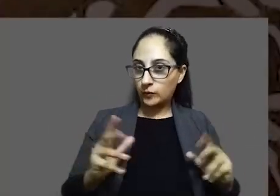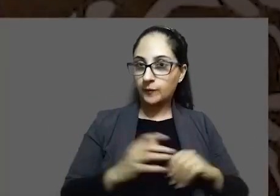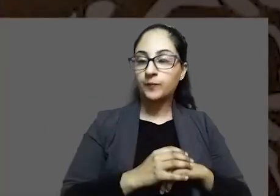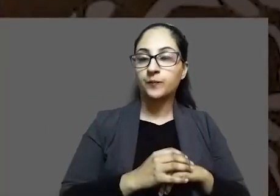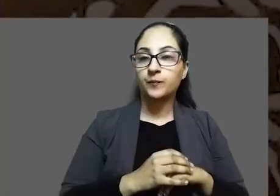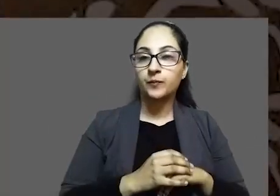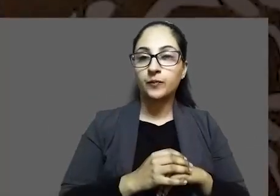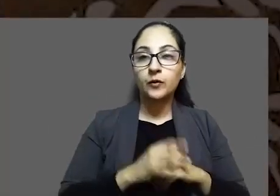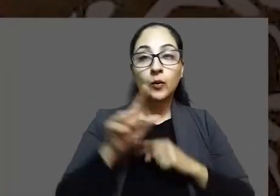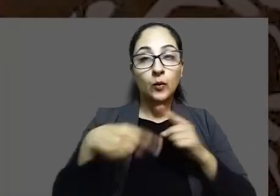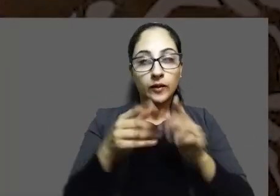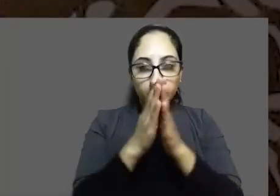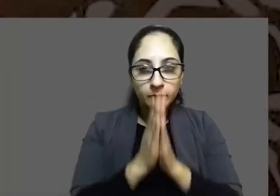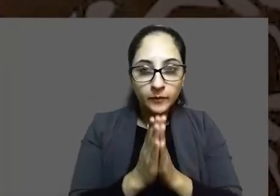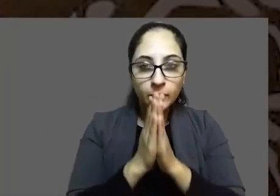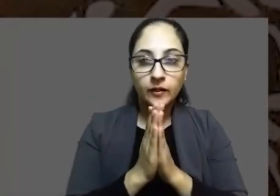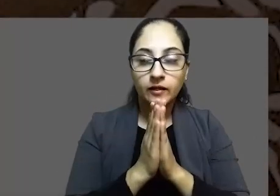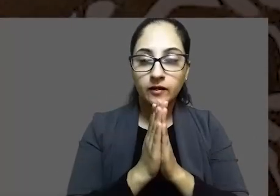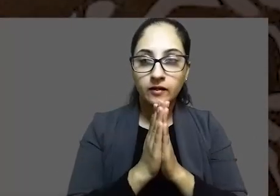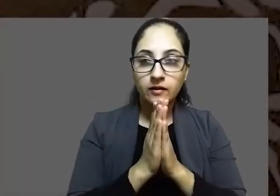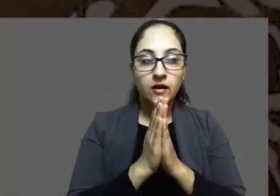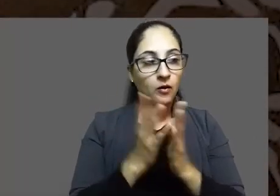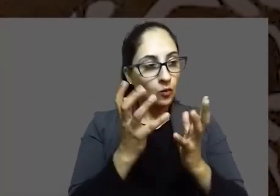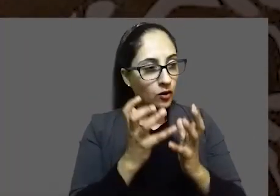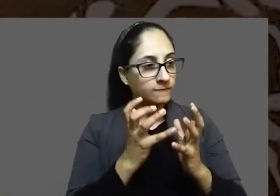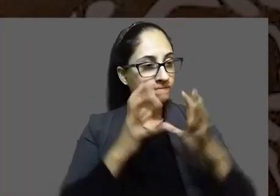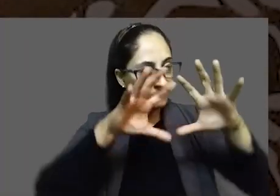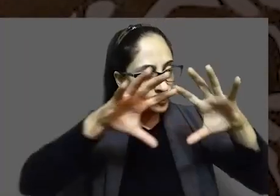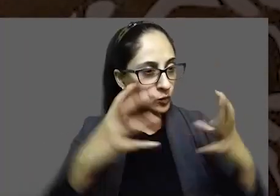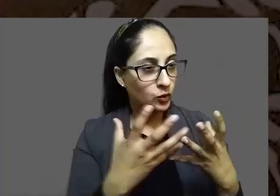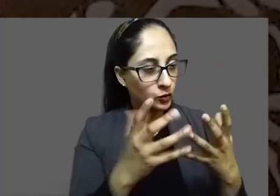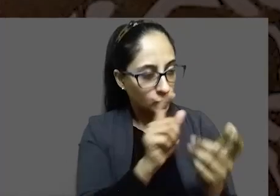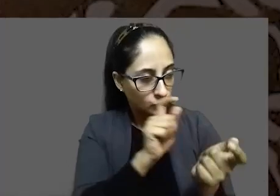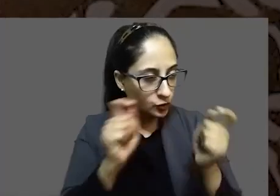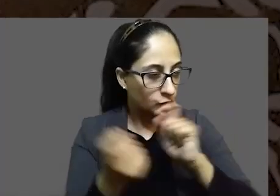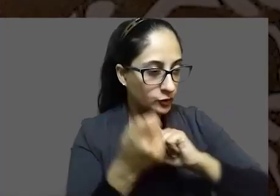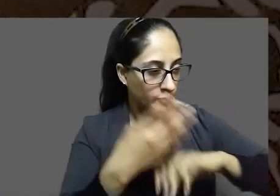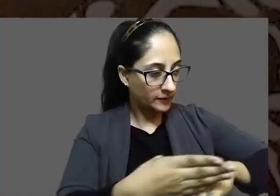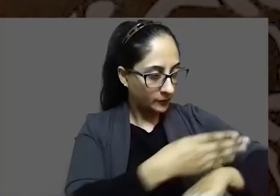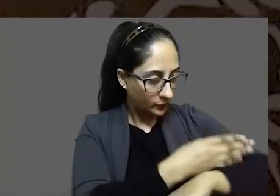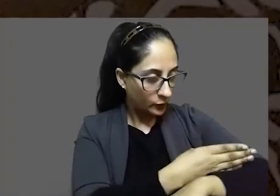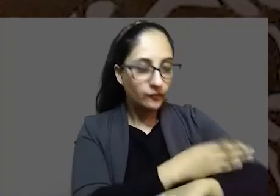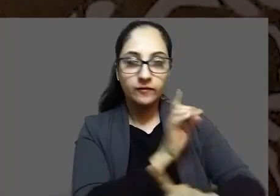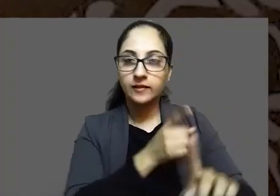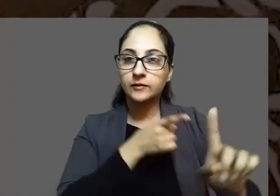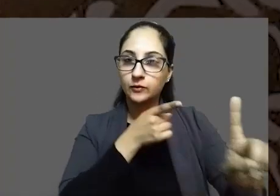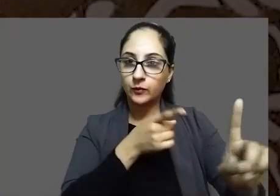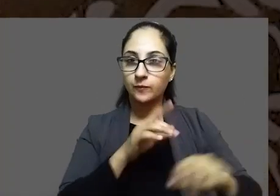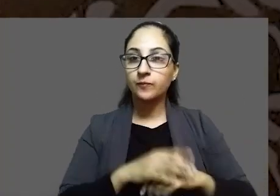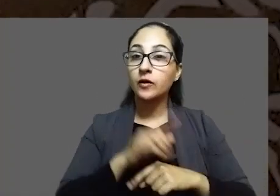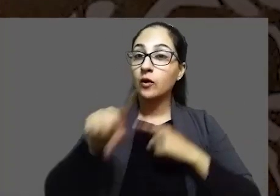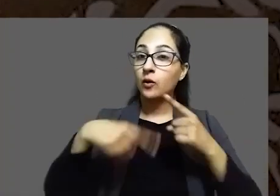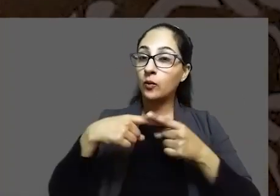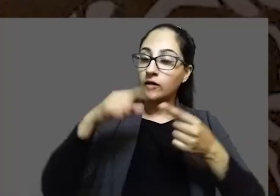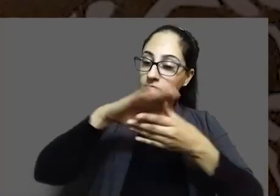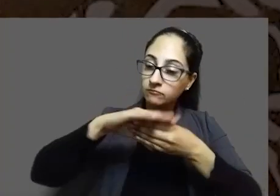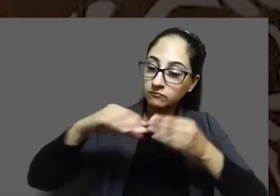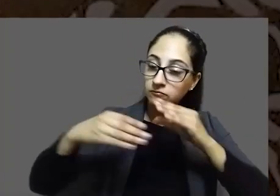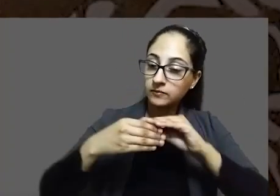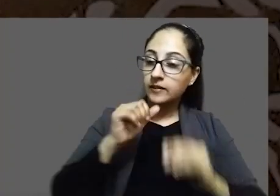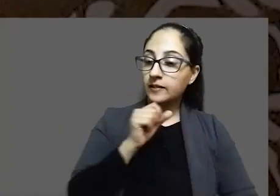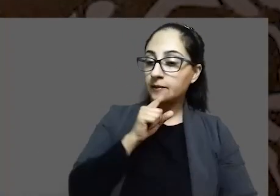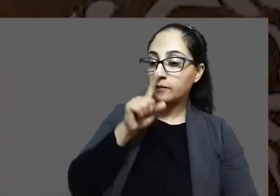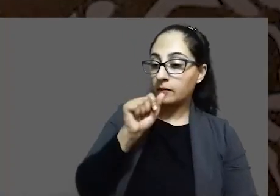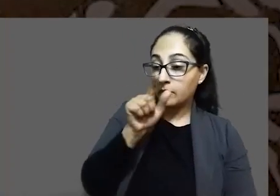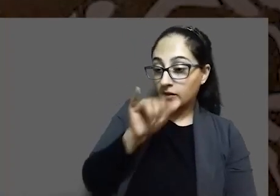it. When we tell the stories of Imam Ali, we have to tell a variety of stories. We have to tell